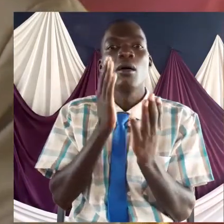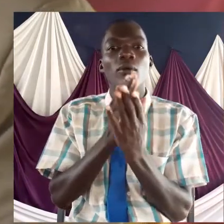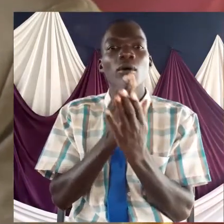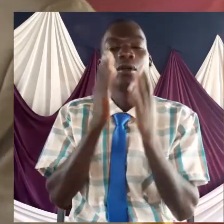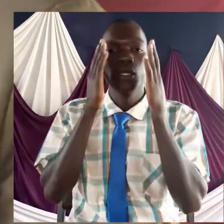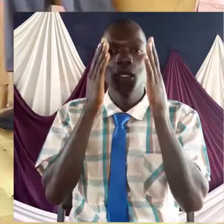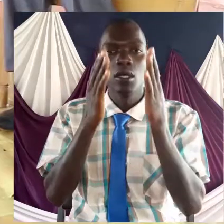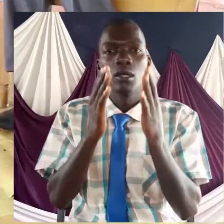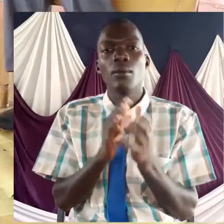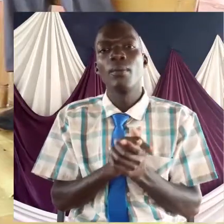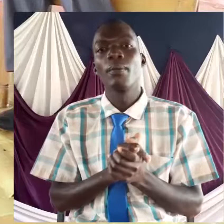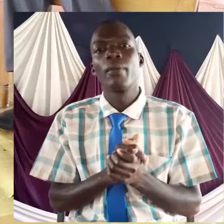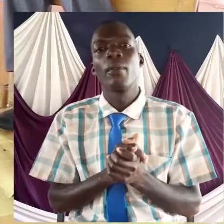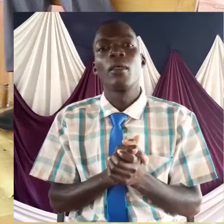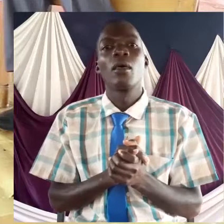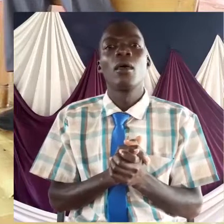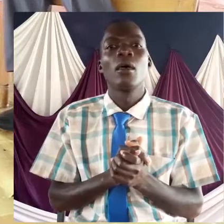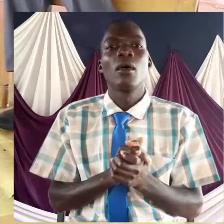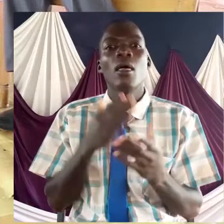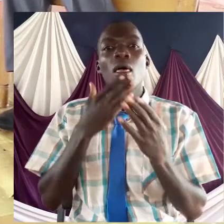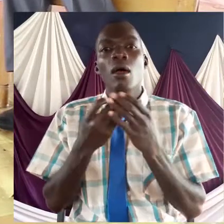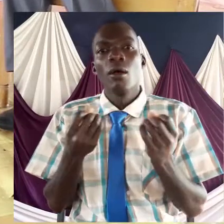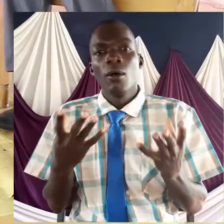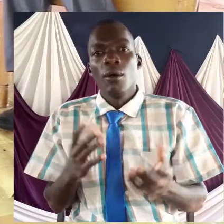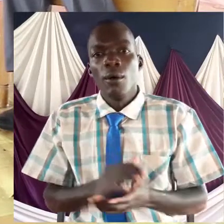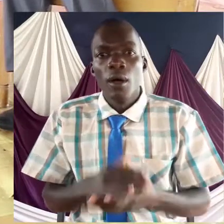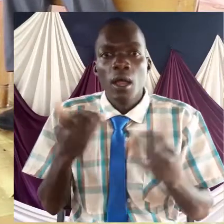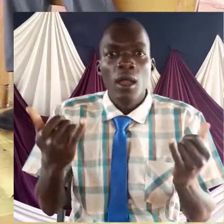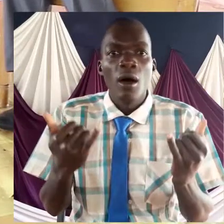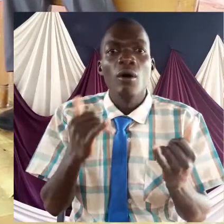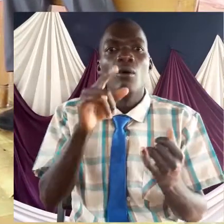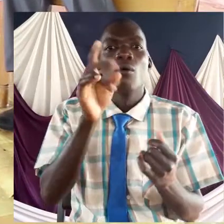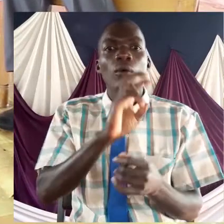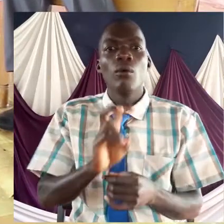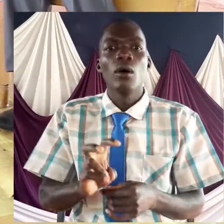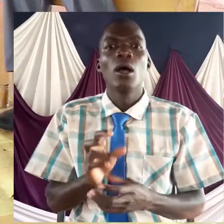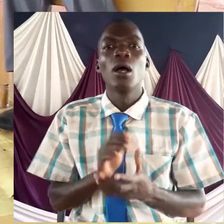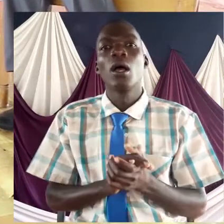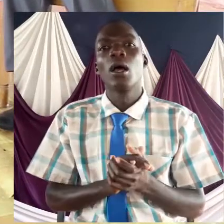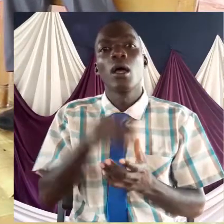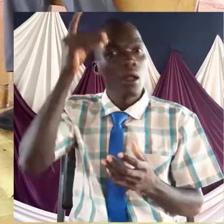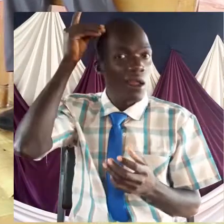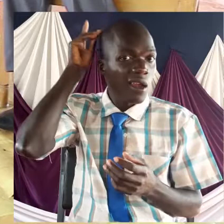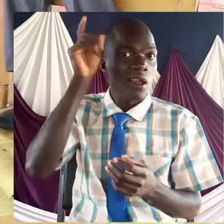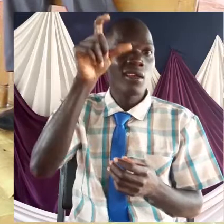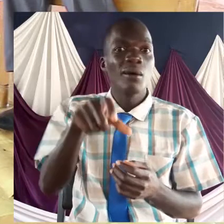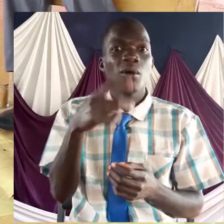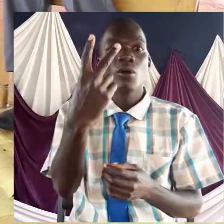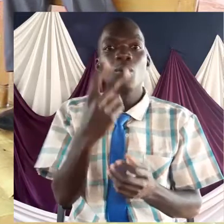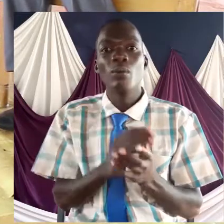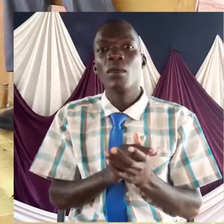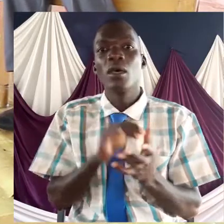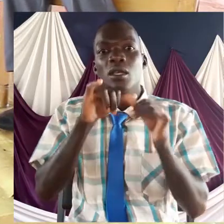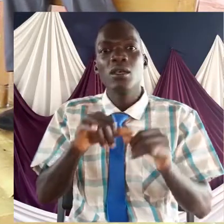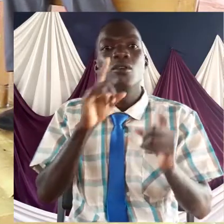interpretation of biblical prophecy? Thank you, Elder. Now, if you look at Daniel 2, it still talks